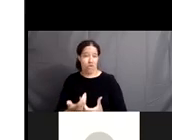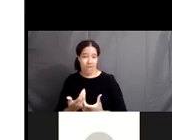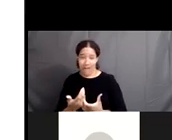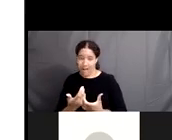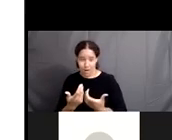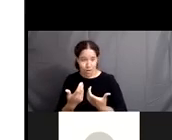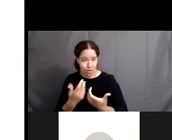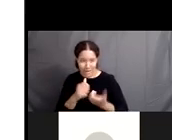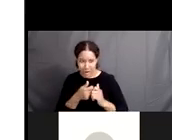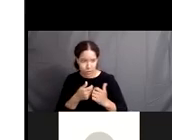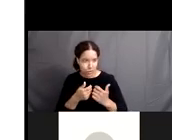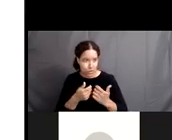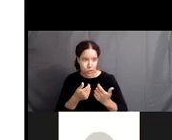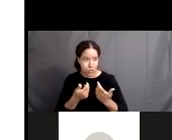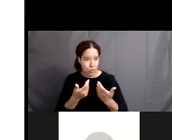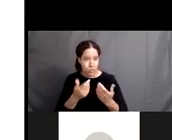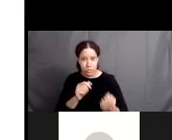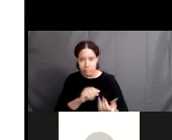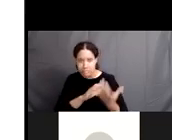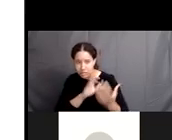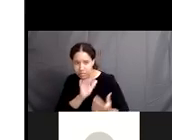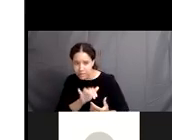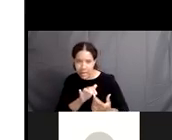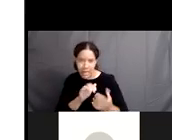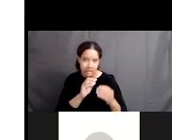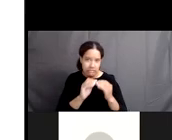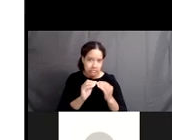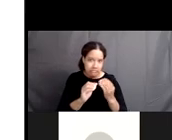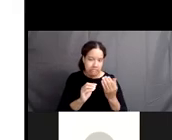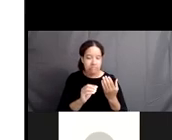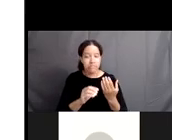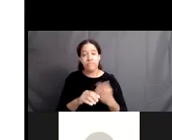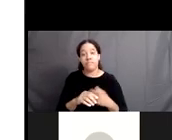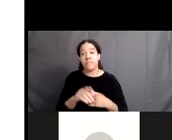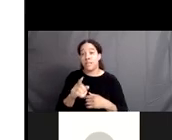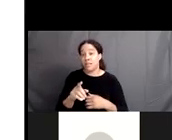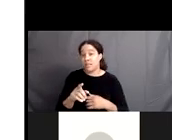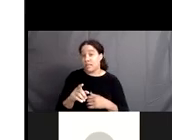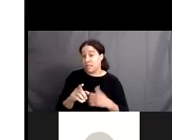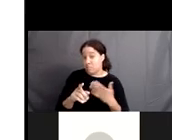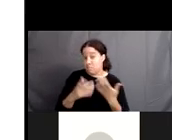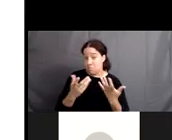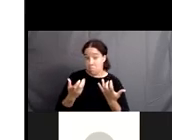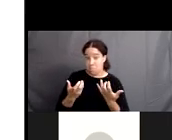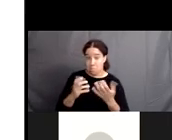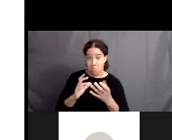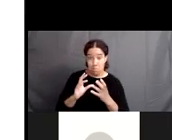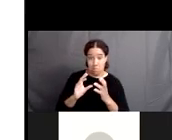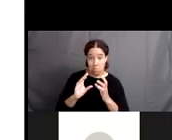might be a short and sweet answer, but kind of the point behind it, if either of you want to respond in